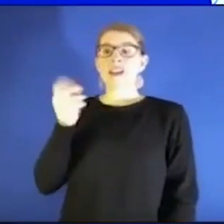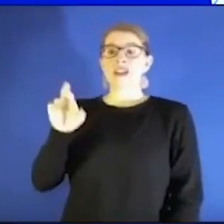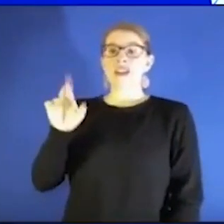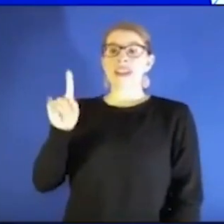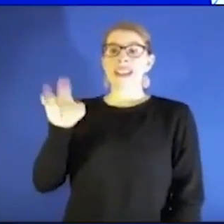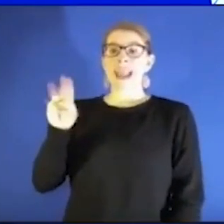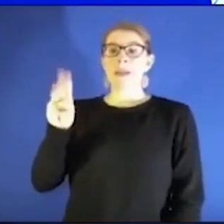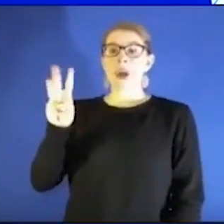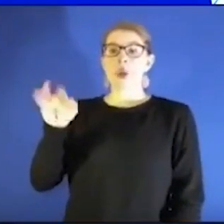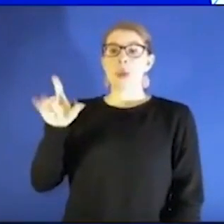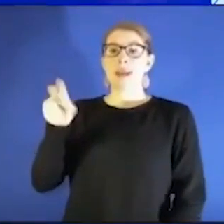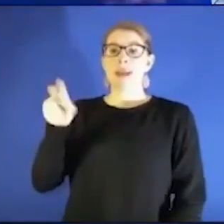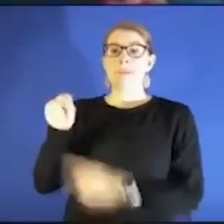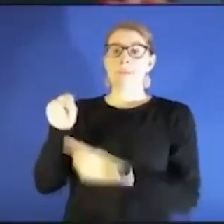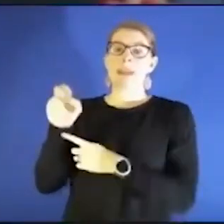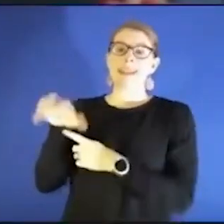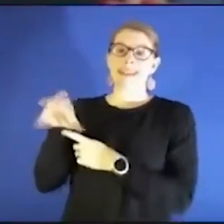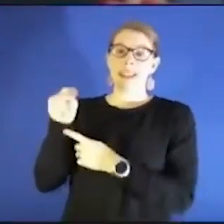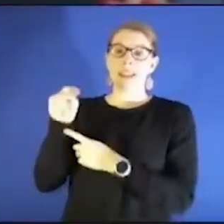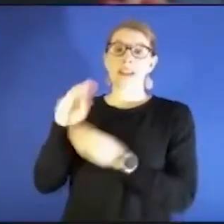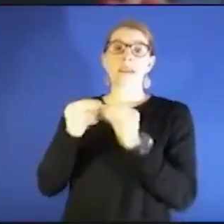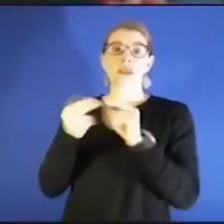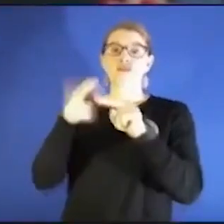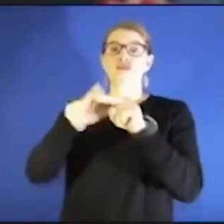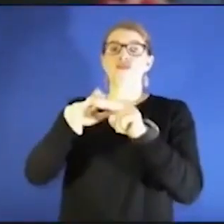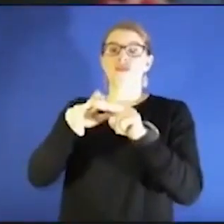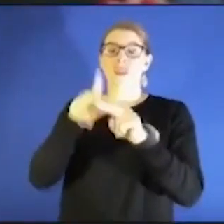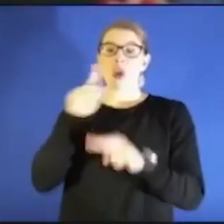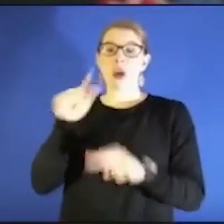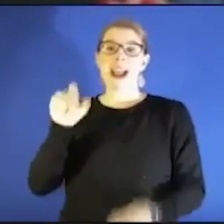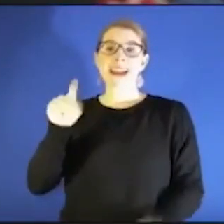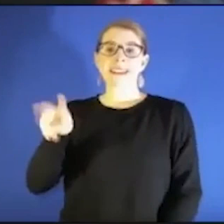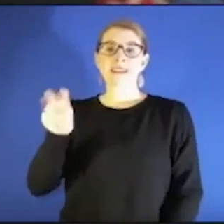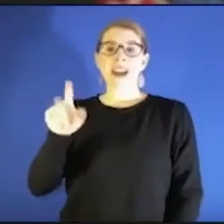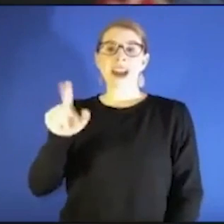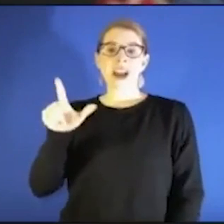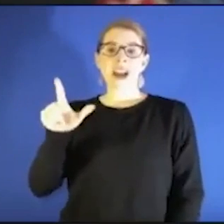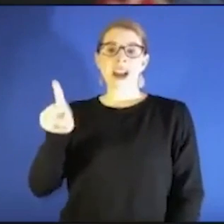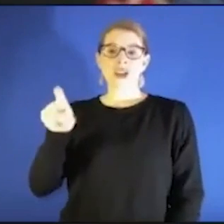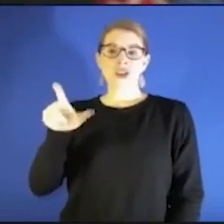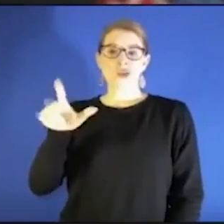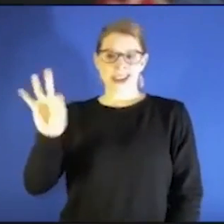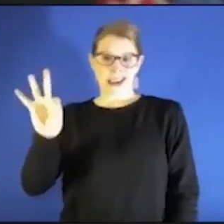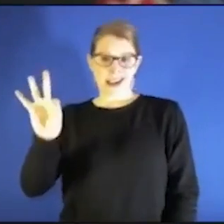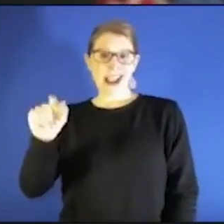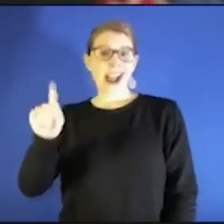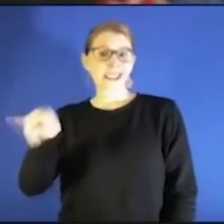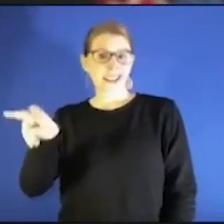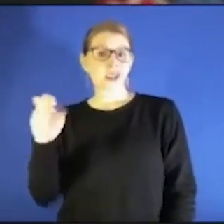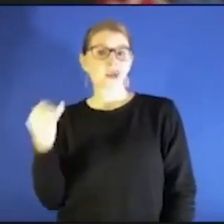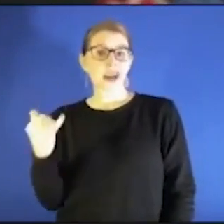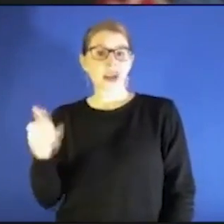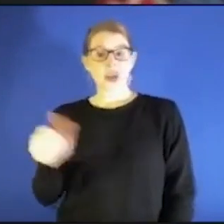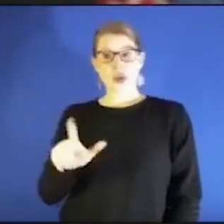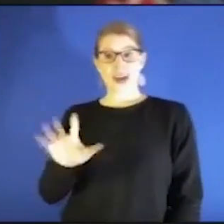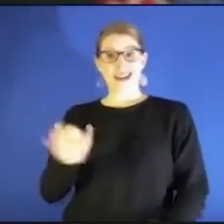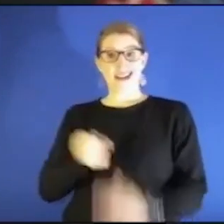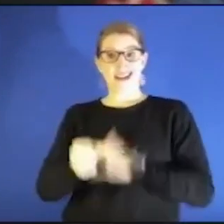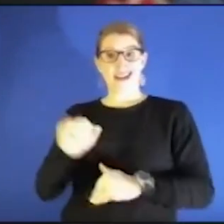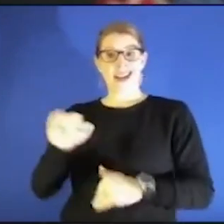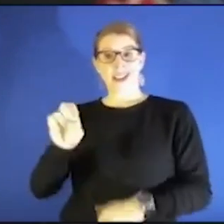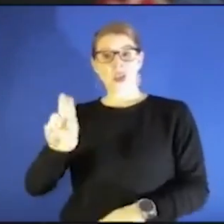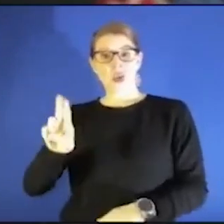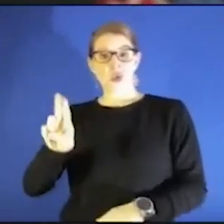unfortunately, our numbers have gone up for active patients. 129 active infections right now, 29 in the ICU. And as you can see, we've had